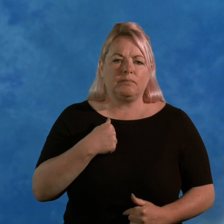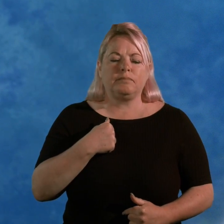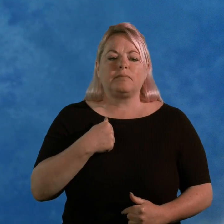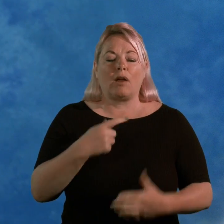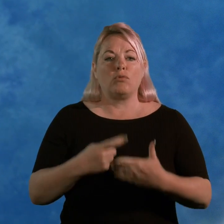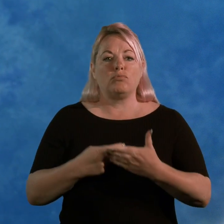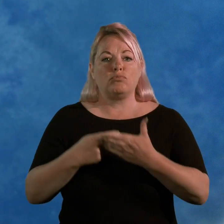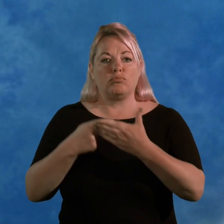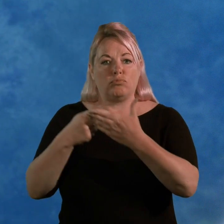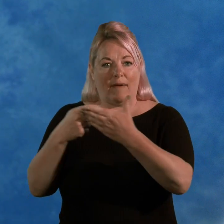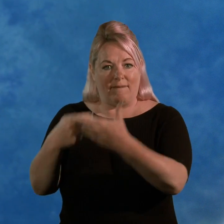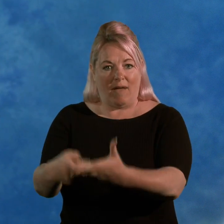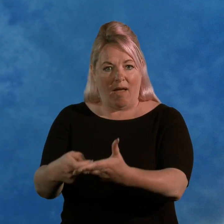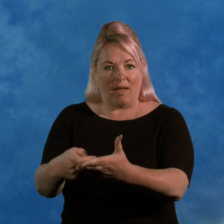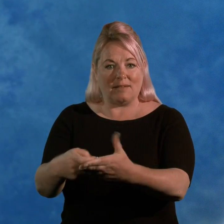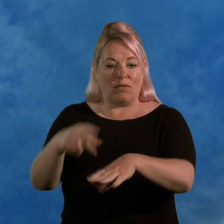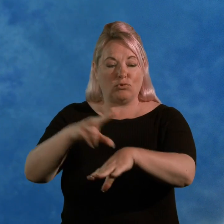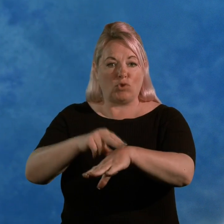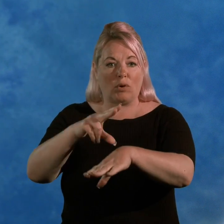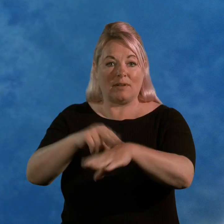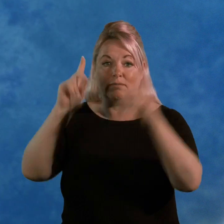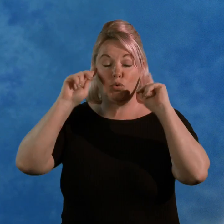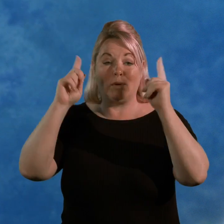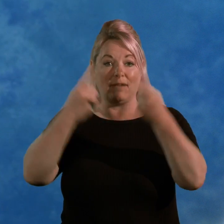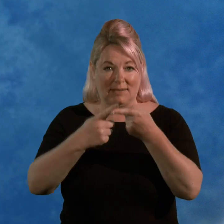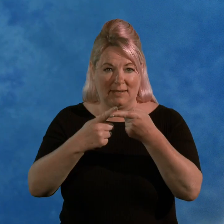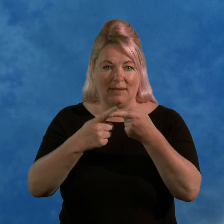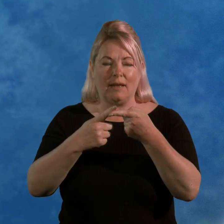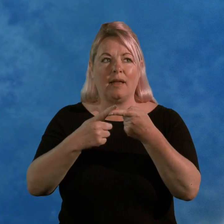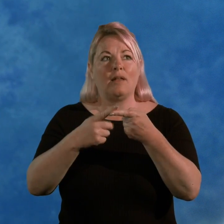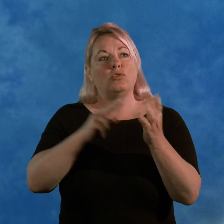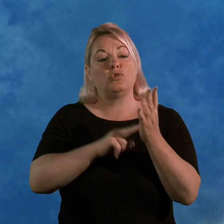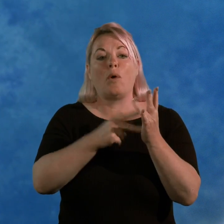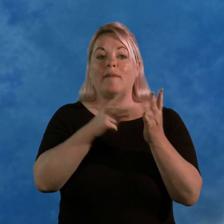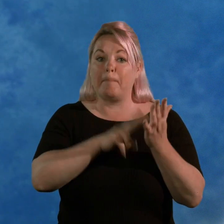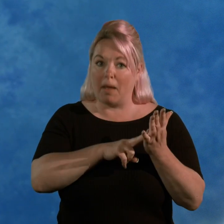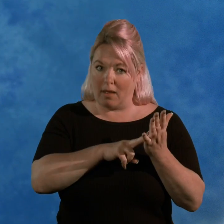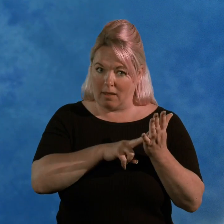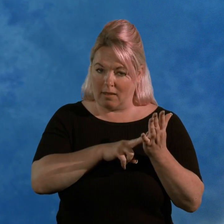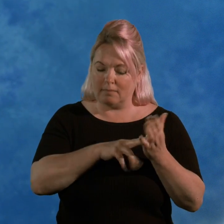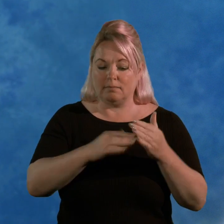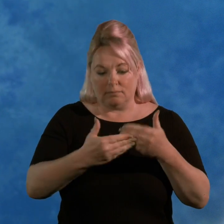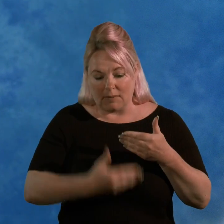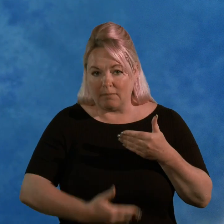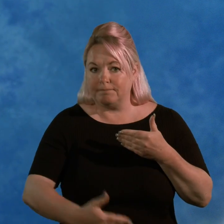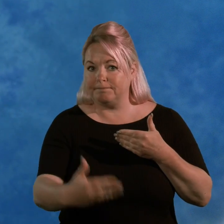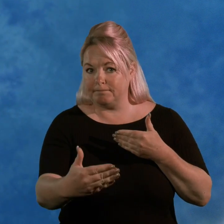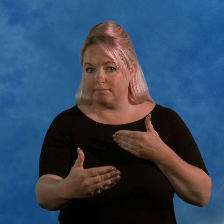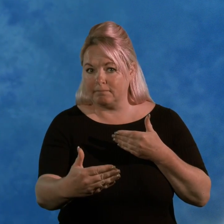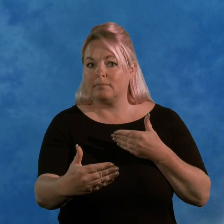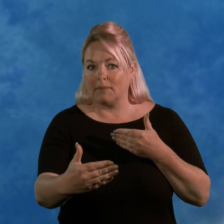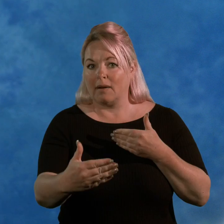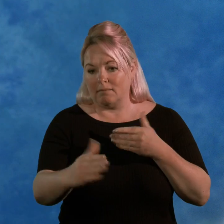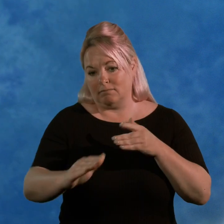I was referred for my doctor here at the university, and that was in November. And from then onwards, it